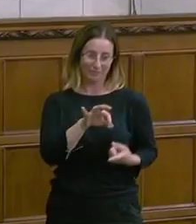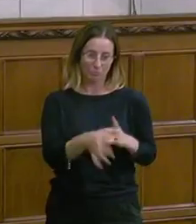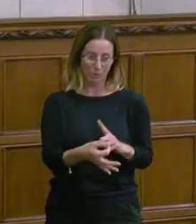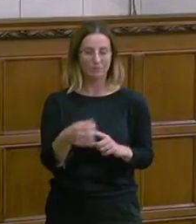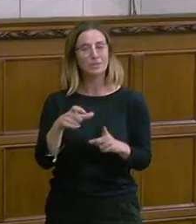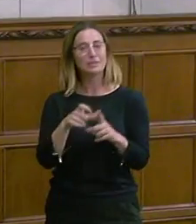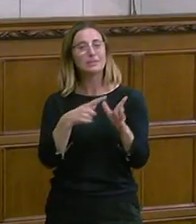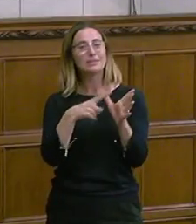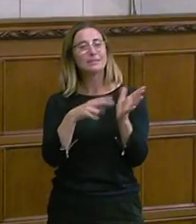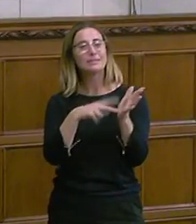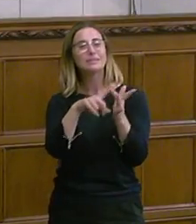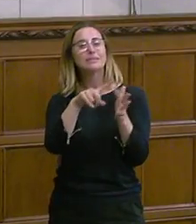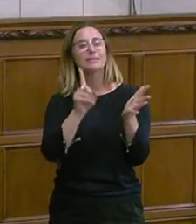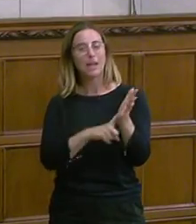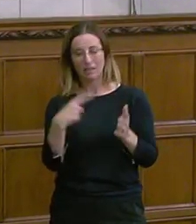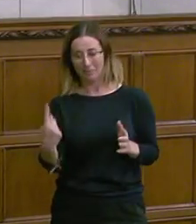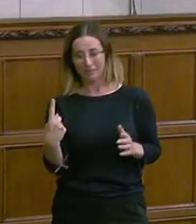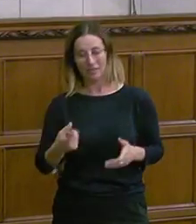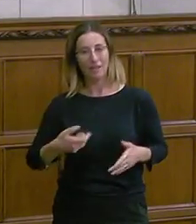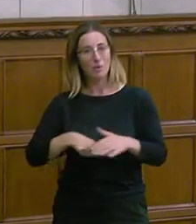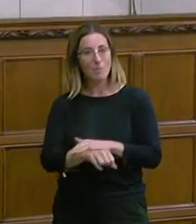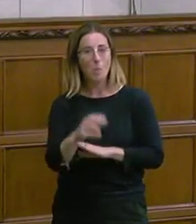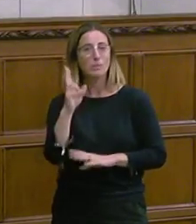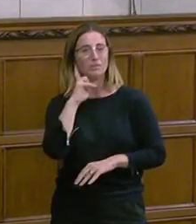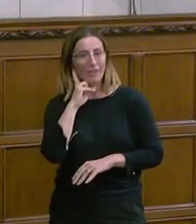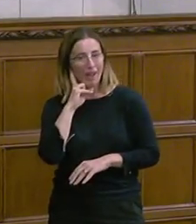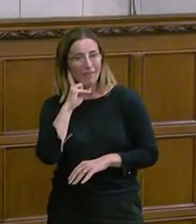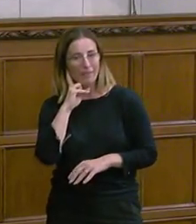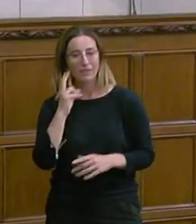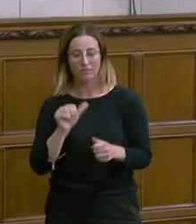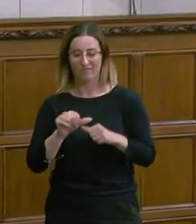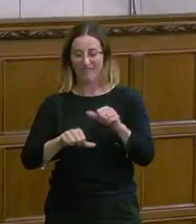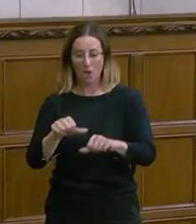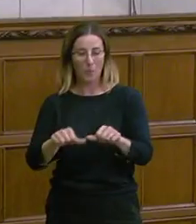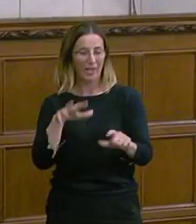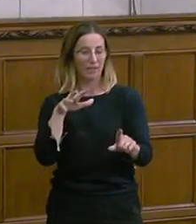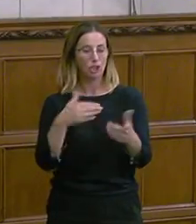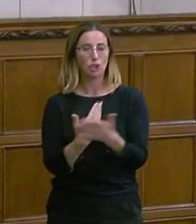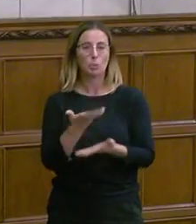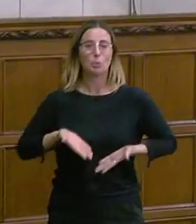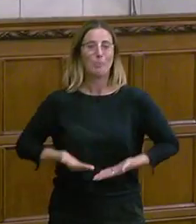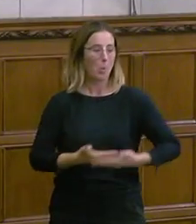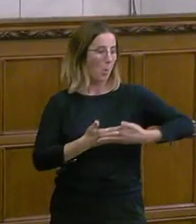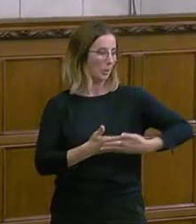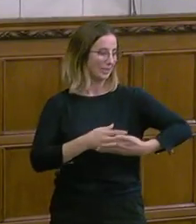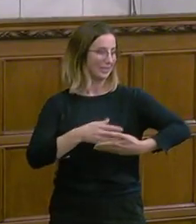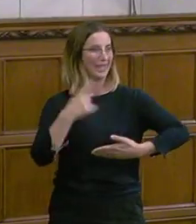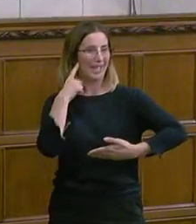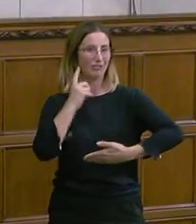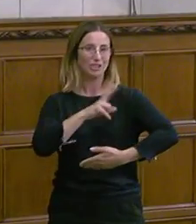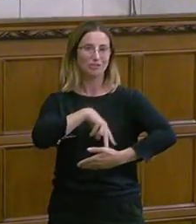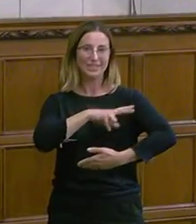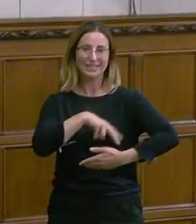born deaf. Following diagnosis through the newborn hearing screening programme, Anne received support from a person who